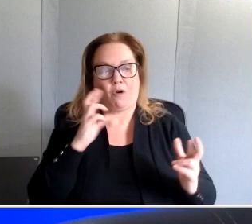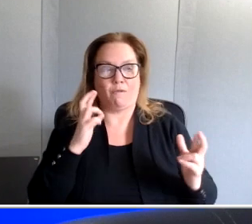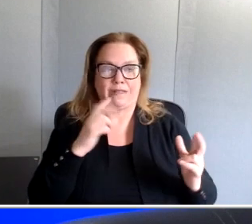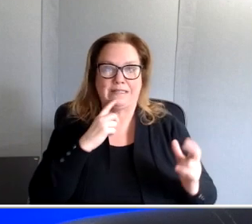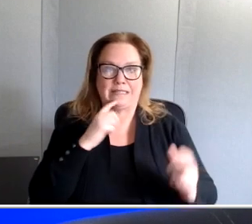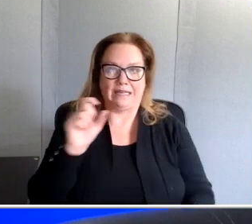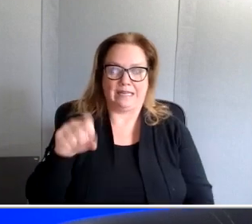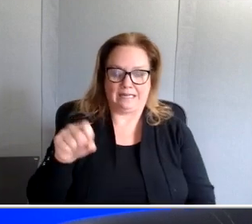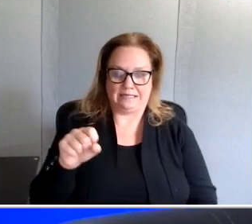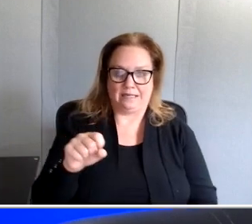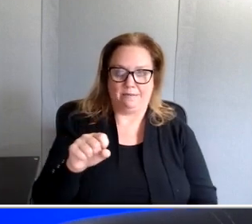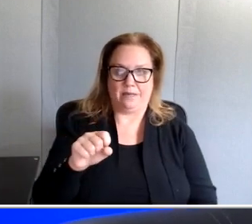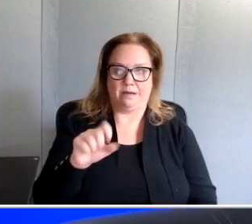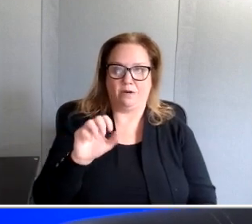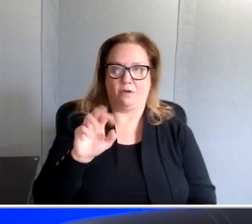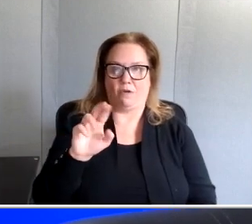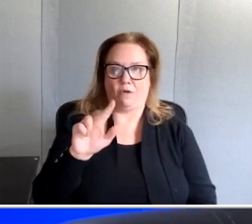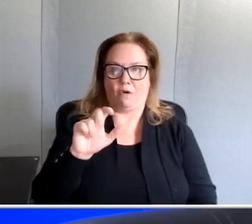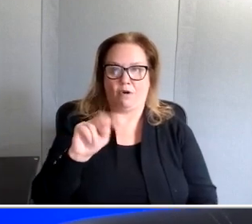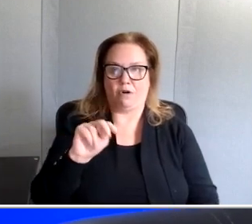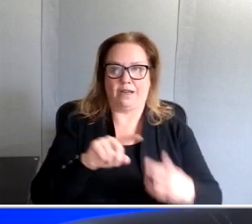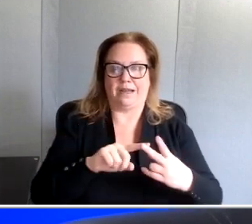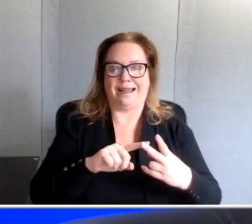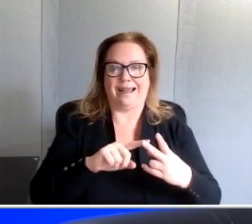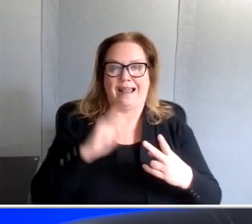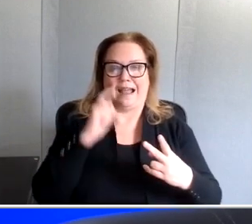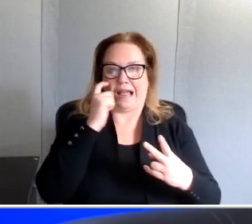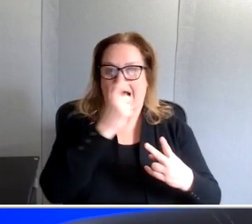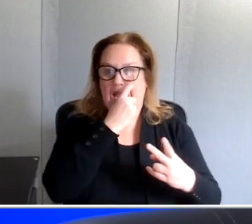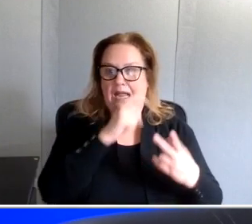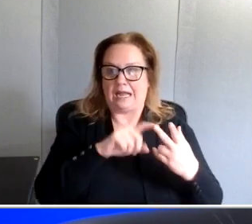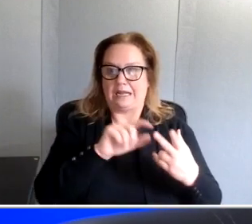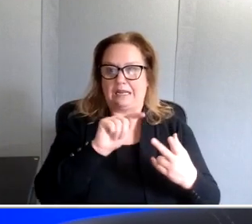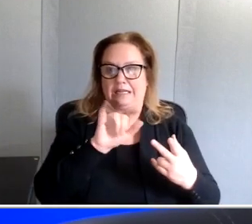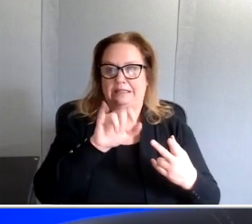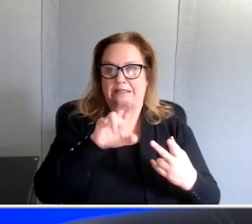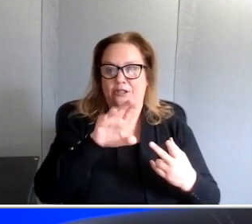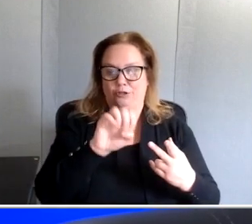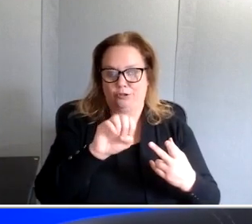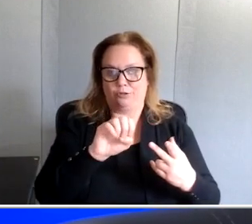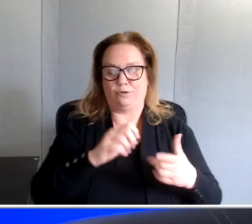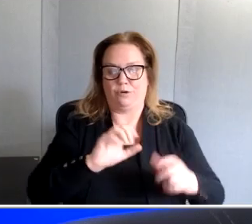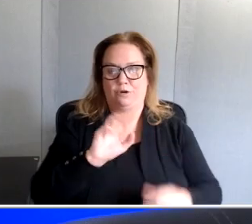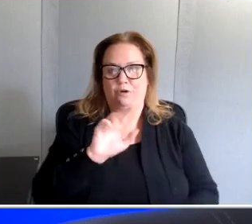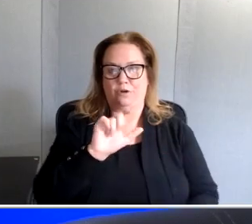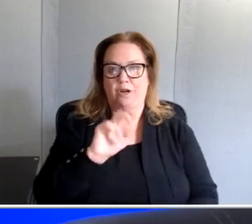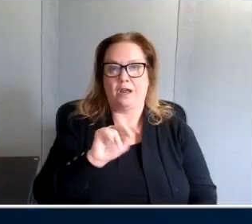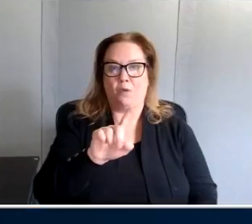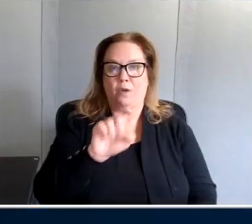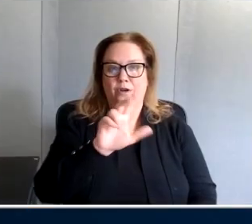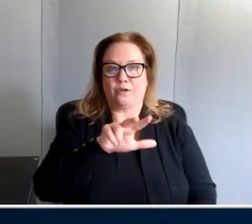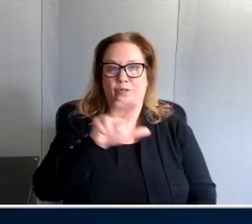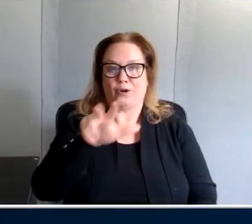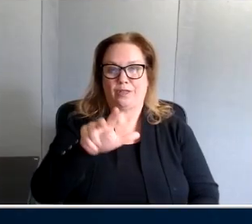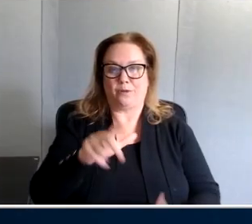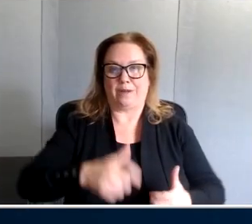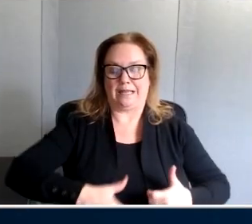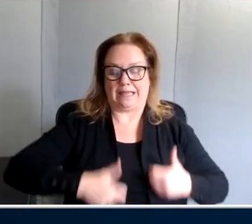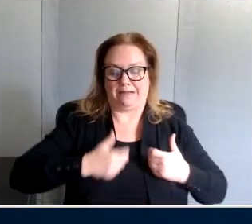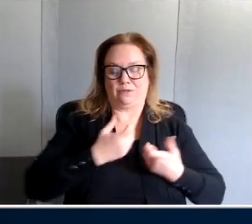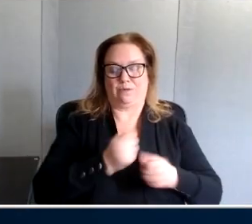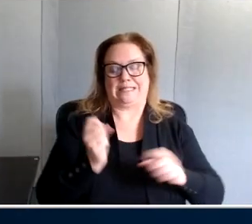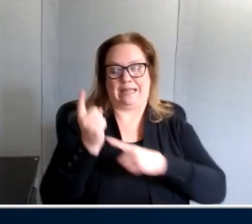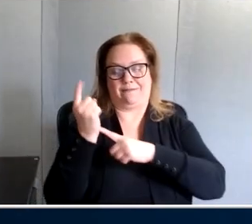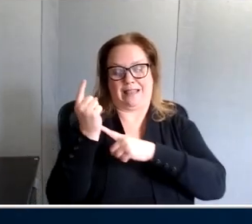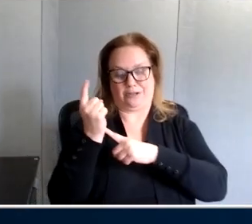registered organ, eye, and tissue donor. 133,000 lives is what MTN impacted last year through organs, eyes, and tissue. That's incredible. It is incredible.